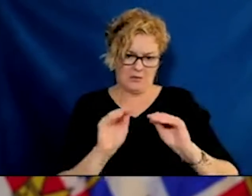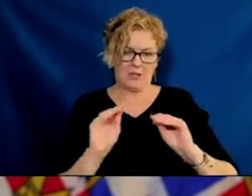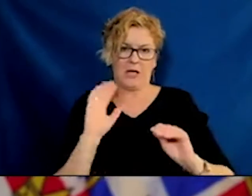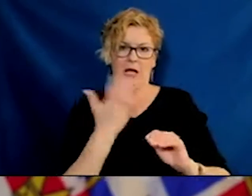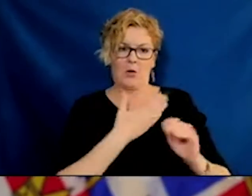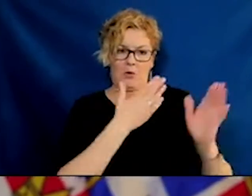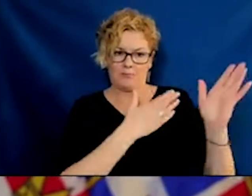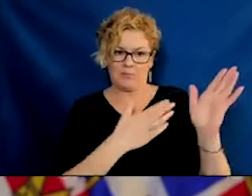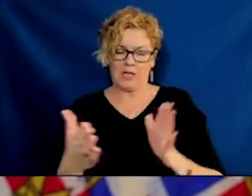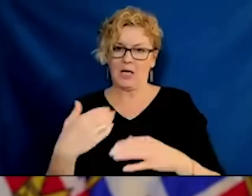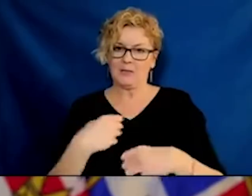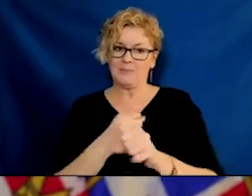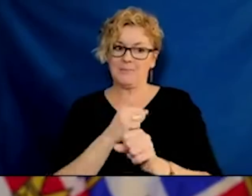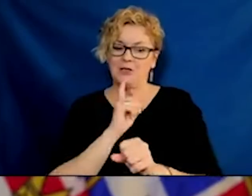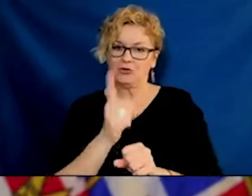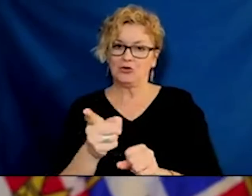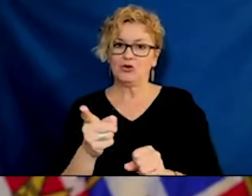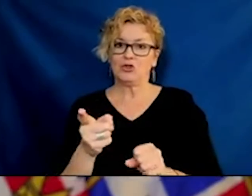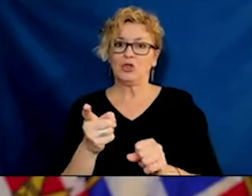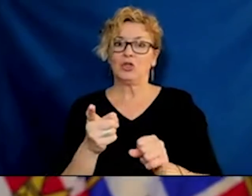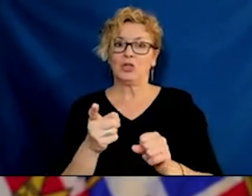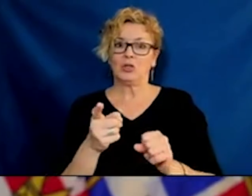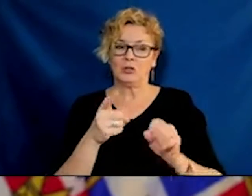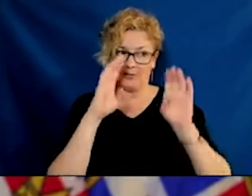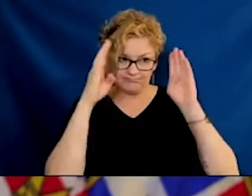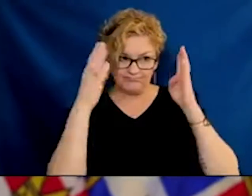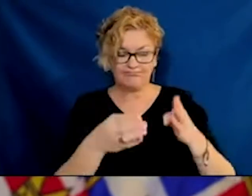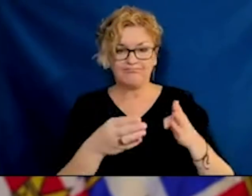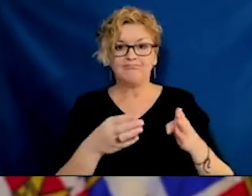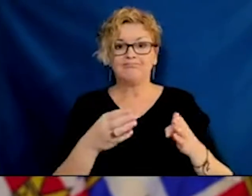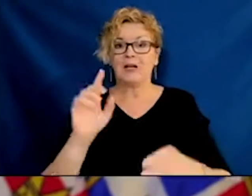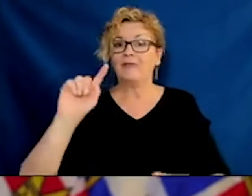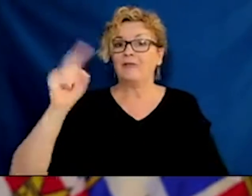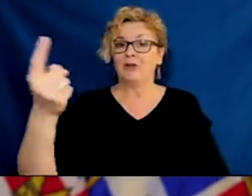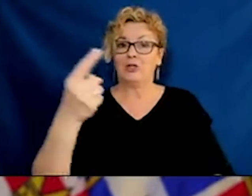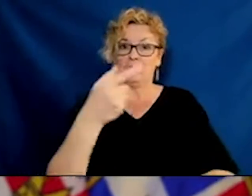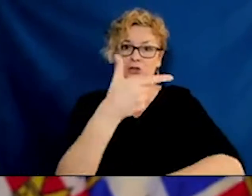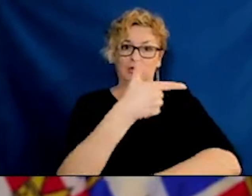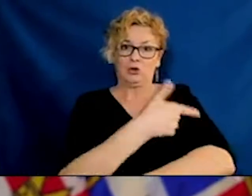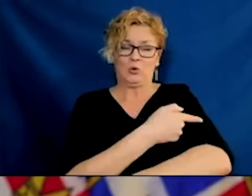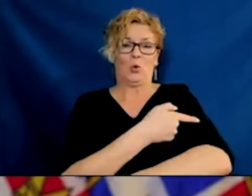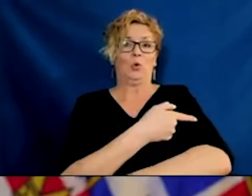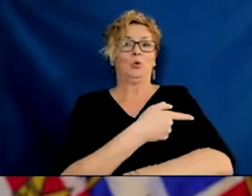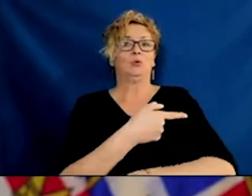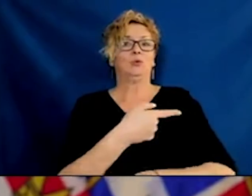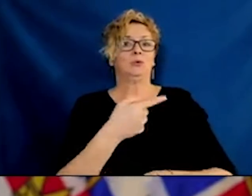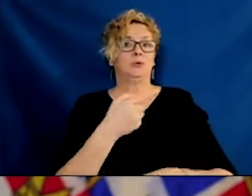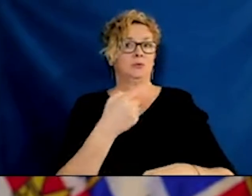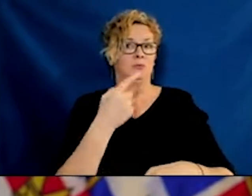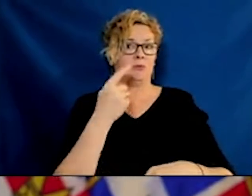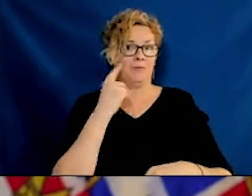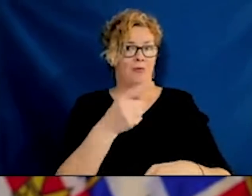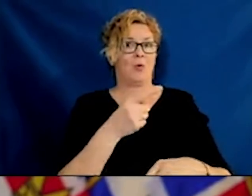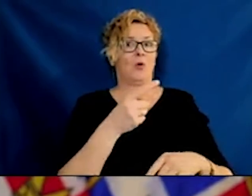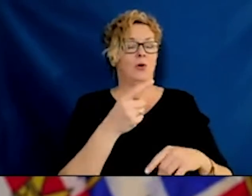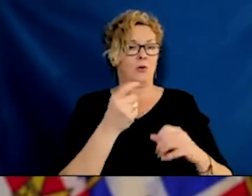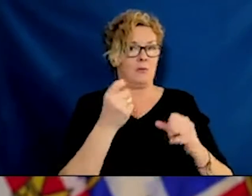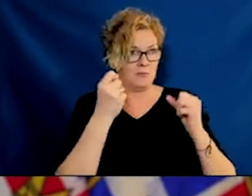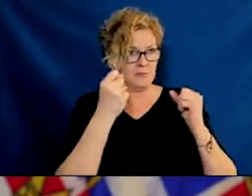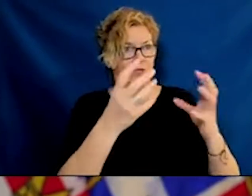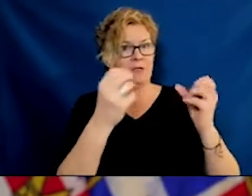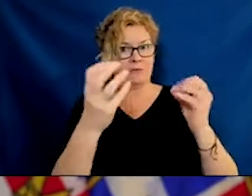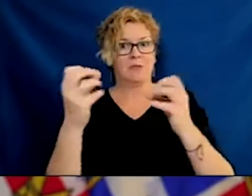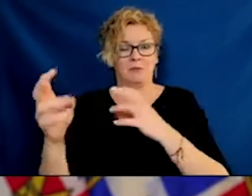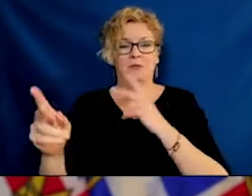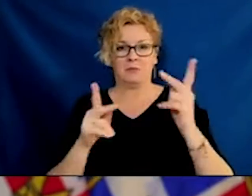instead of giving some people full protection and leaving others with none. We will make up